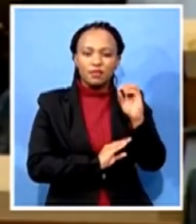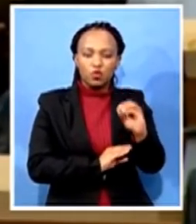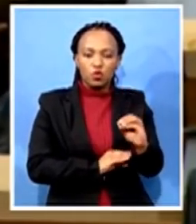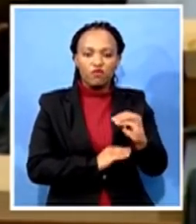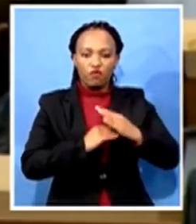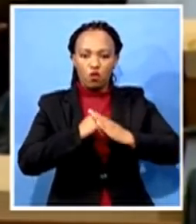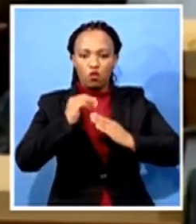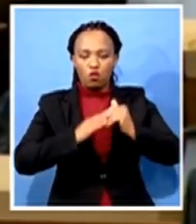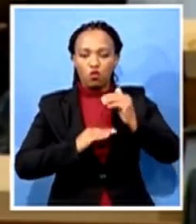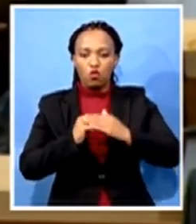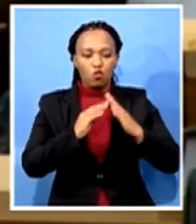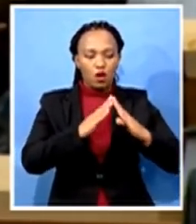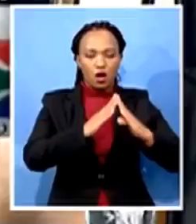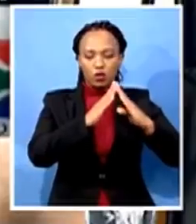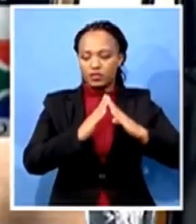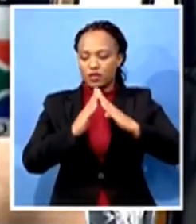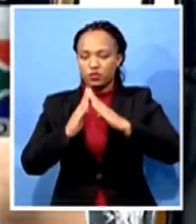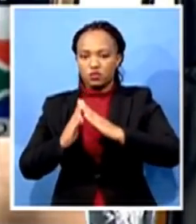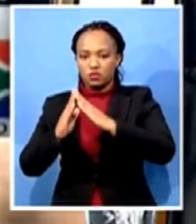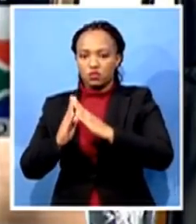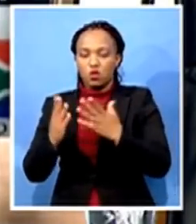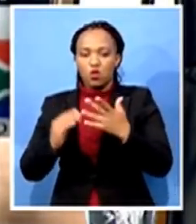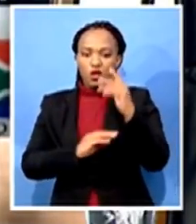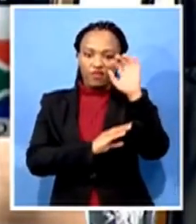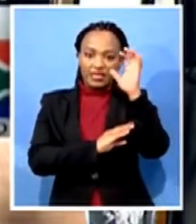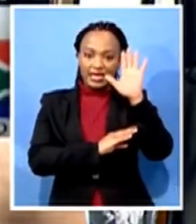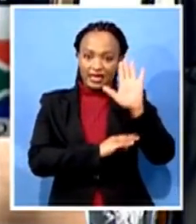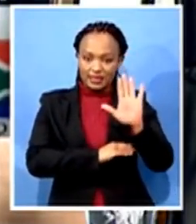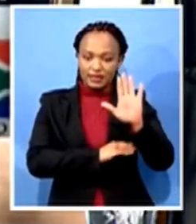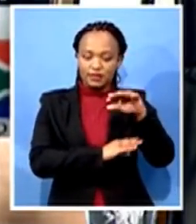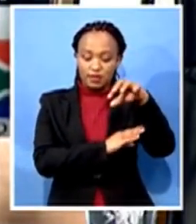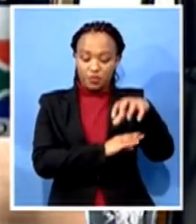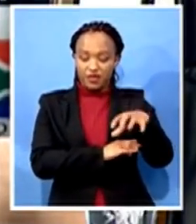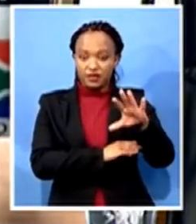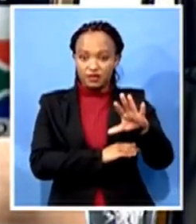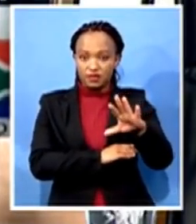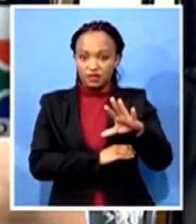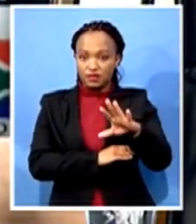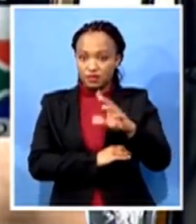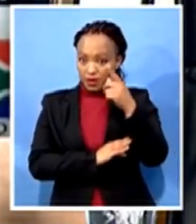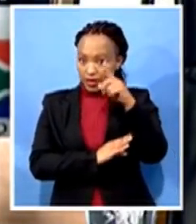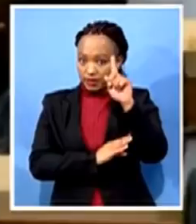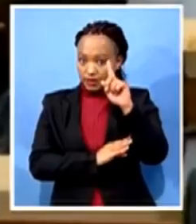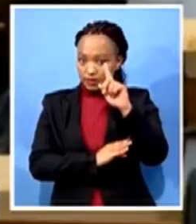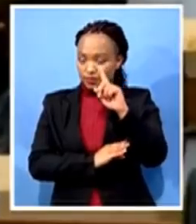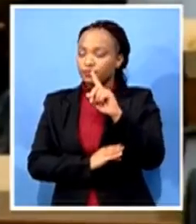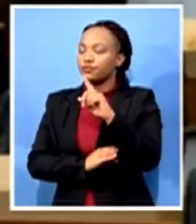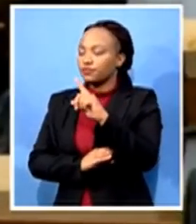in the Free State province. Correct? That is correct, Chair.